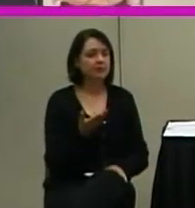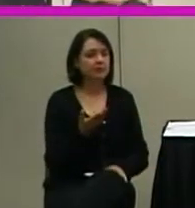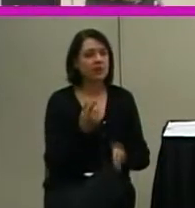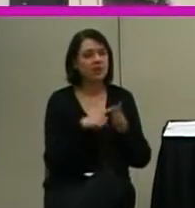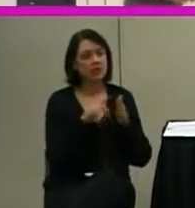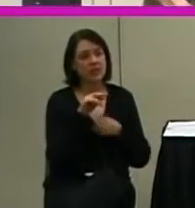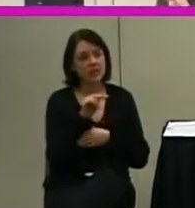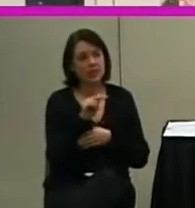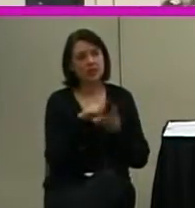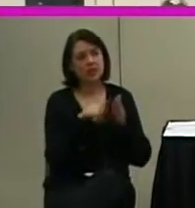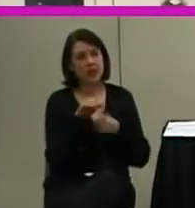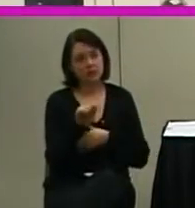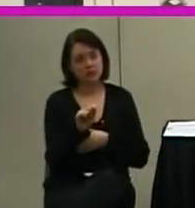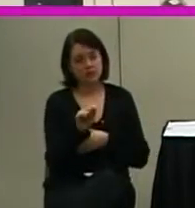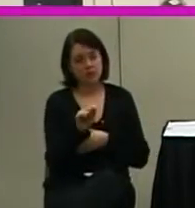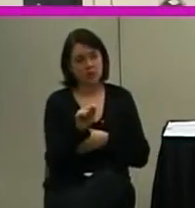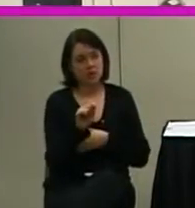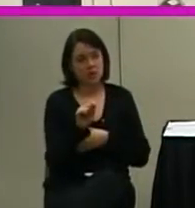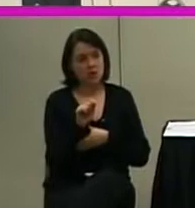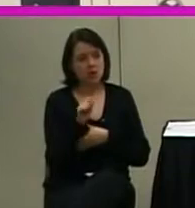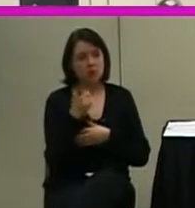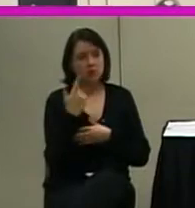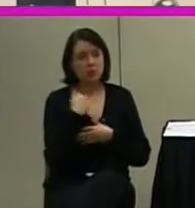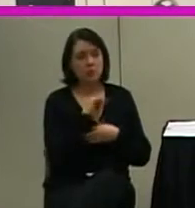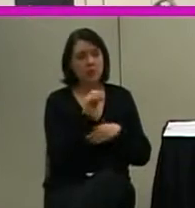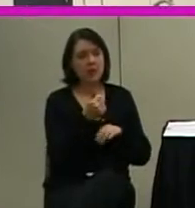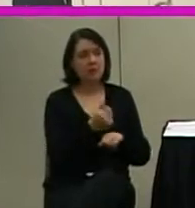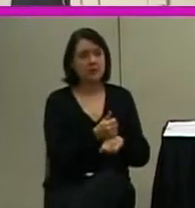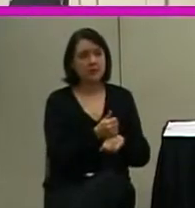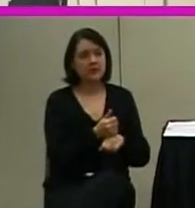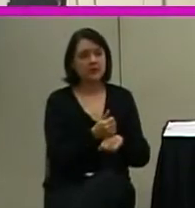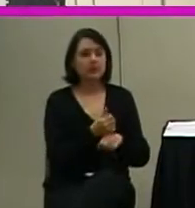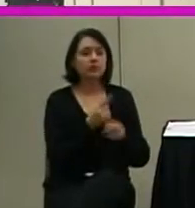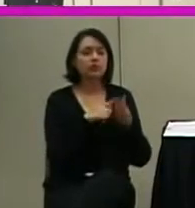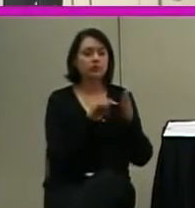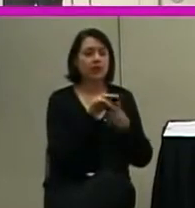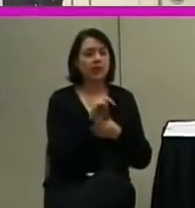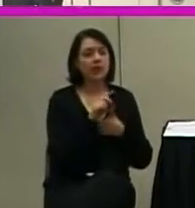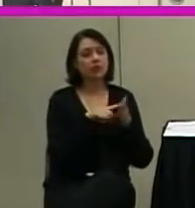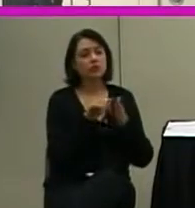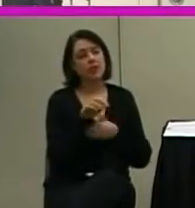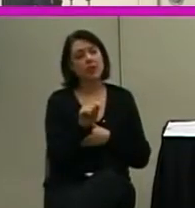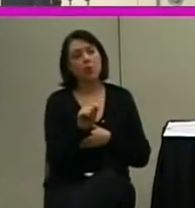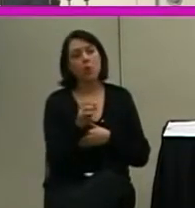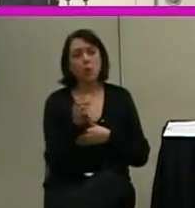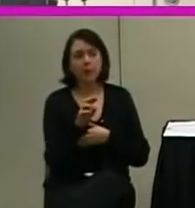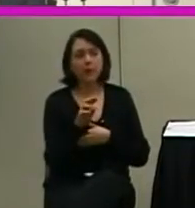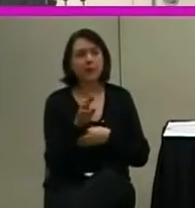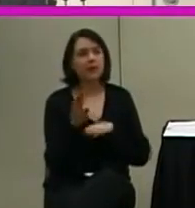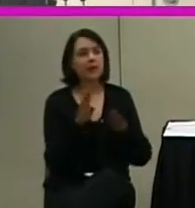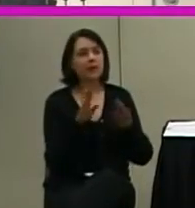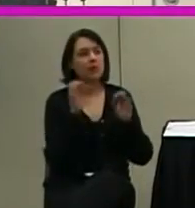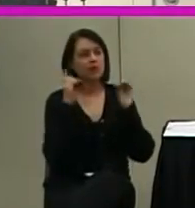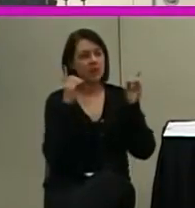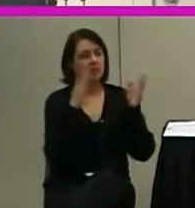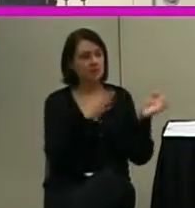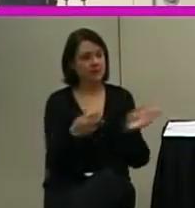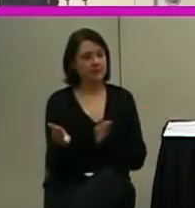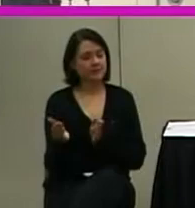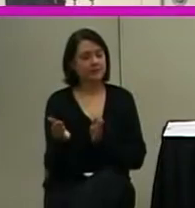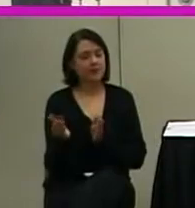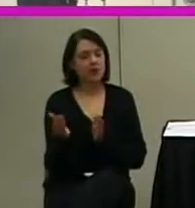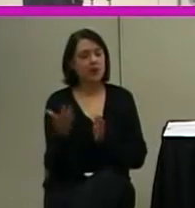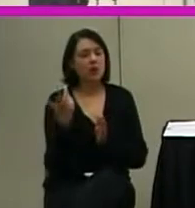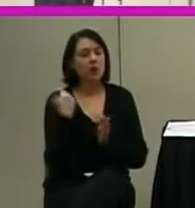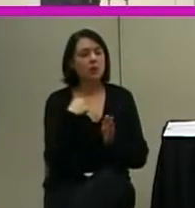check-in, check-out. So we would implement, again, check-in, check-out or behavior education plan. So here's what we do.